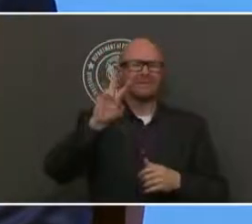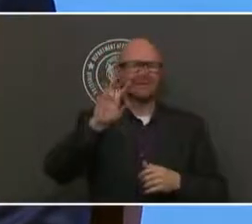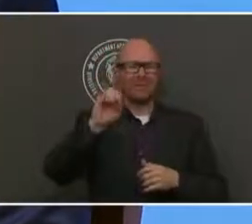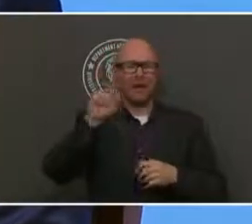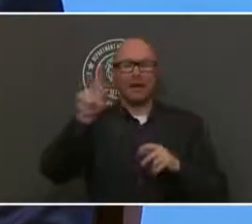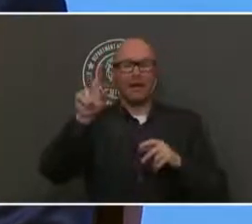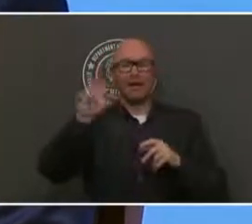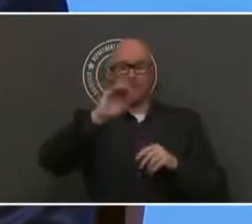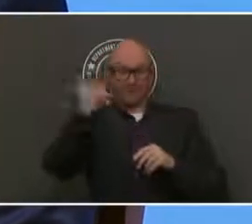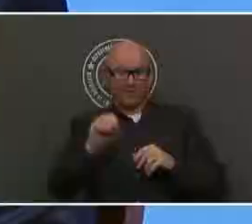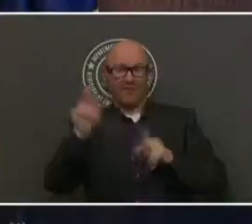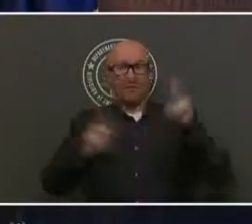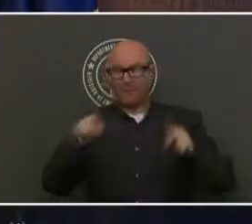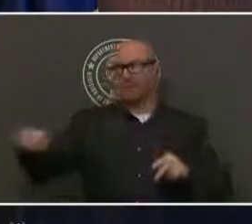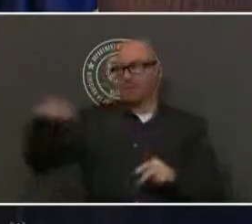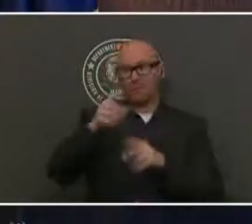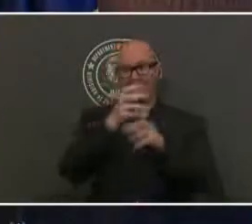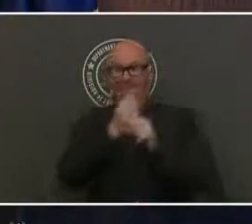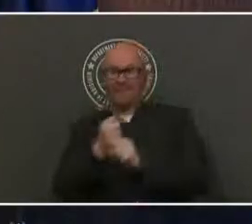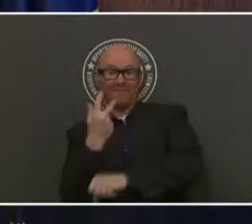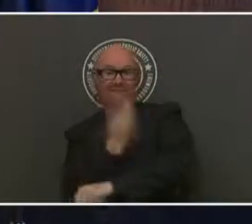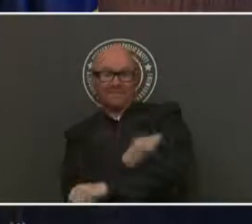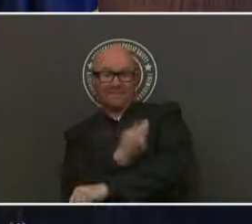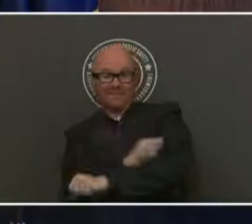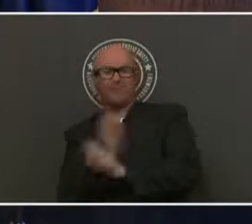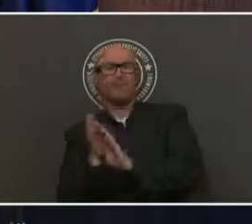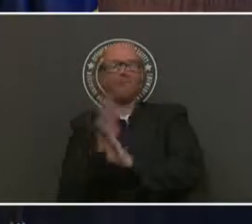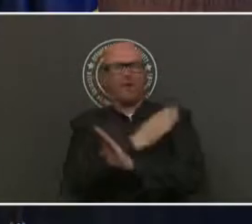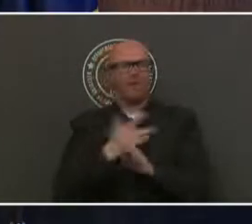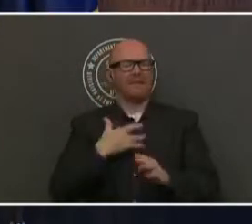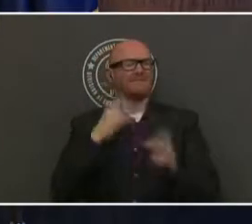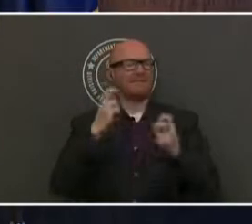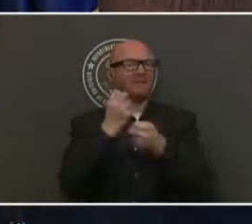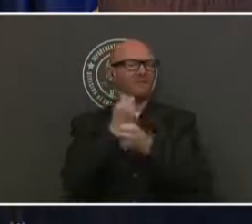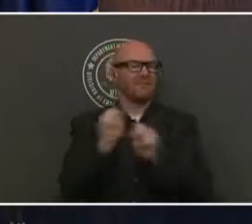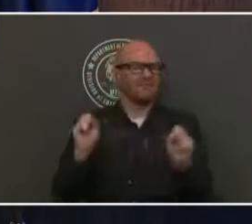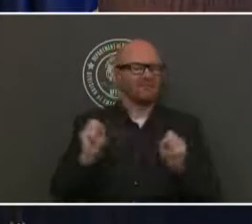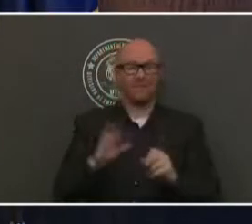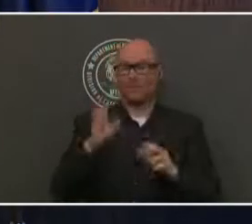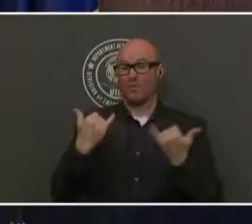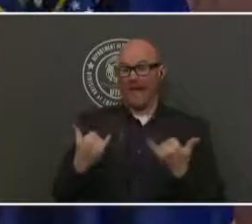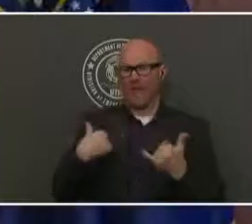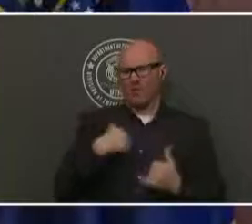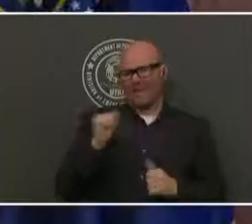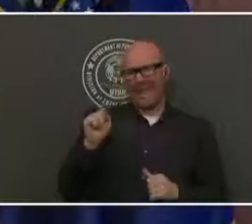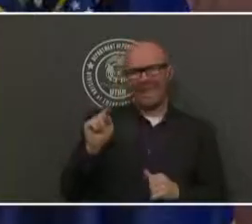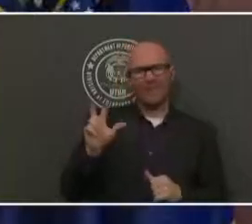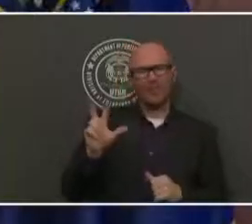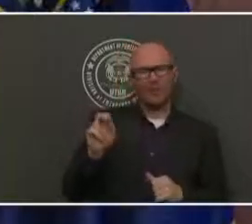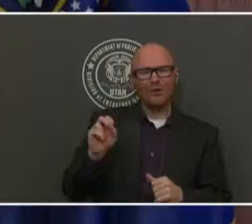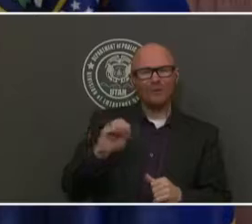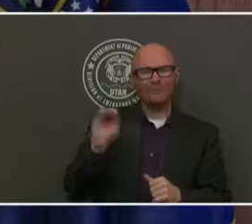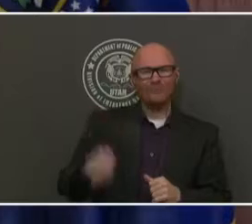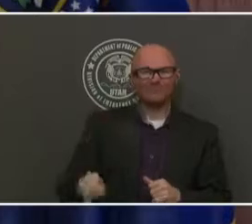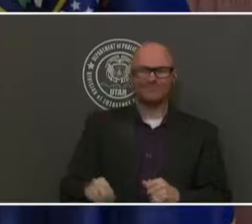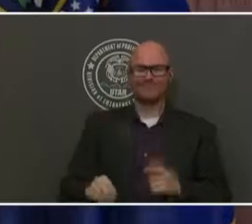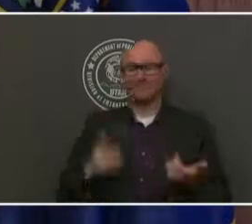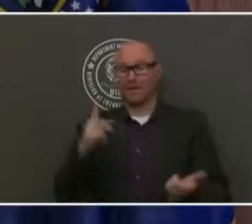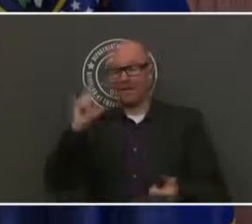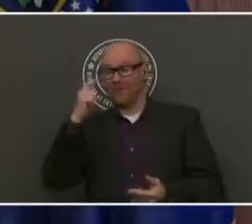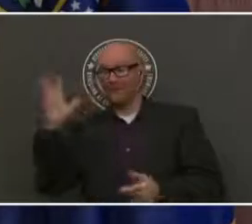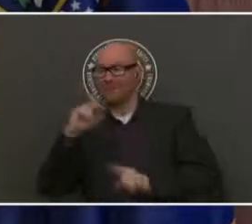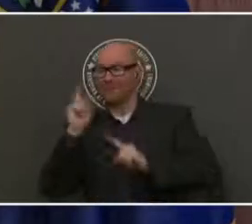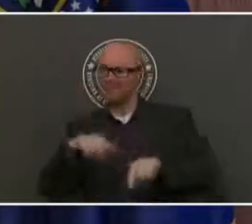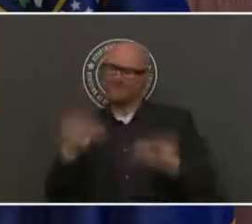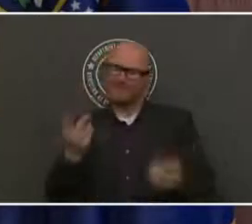supposedly okay. Well, supposedly, right? There is no definitive answer yet on what herd immunity, what it will take to get